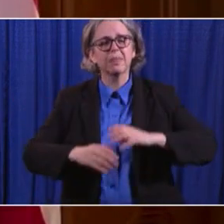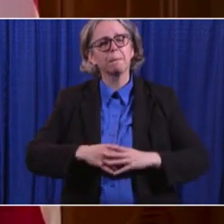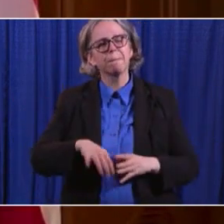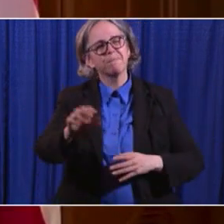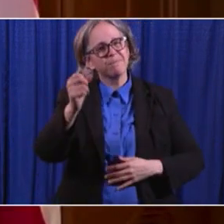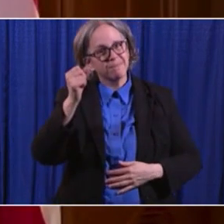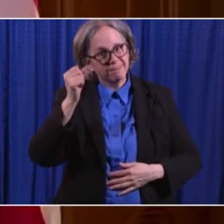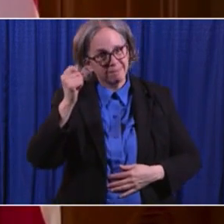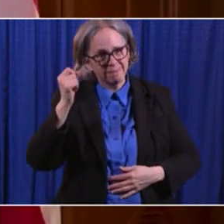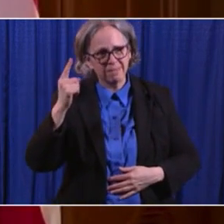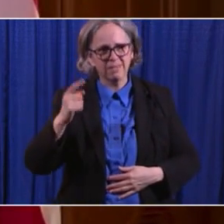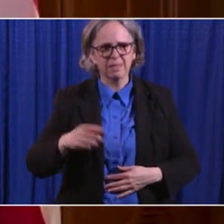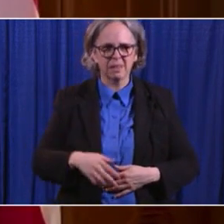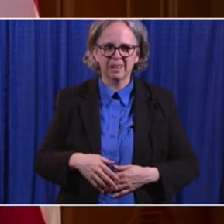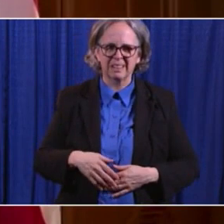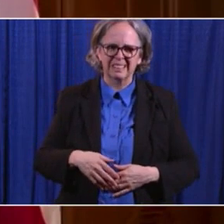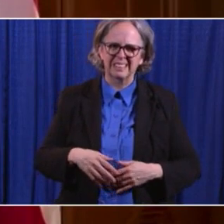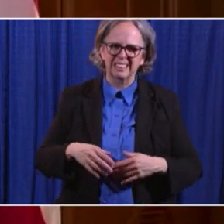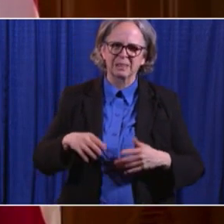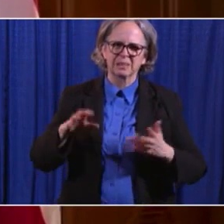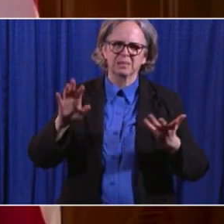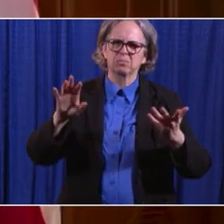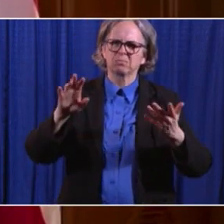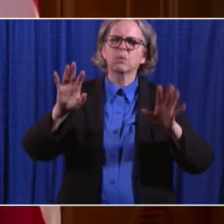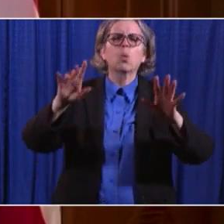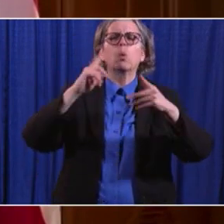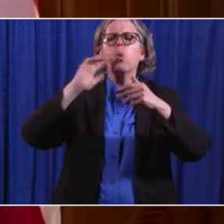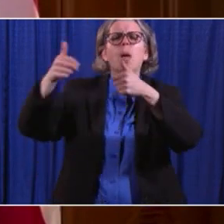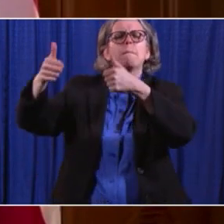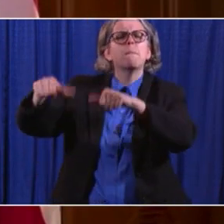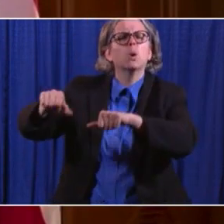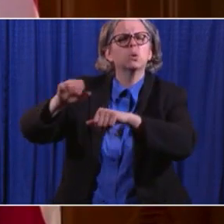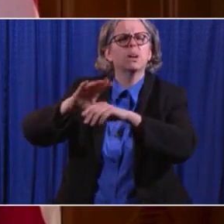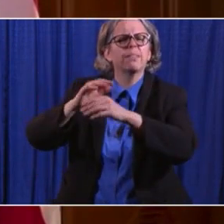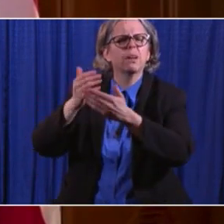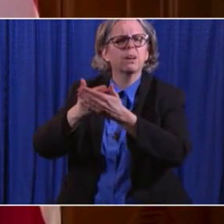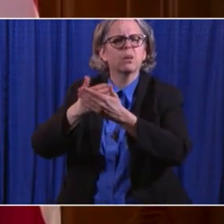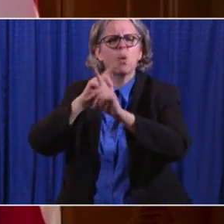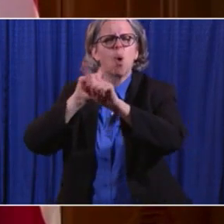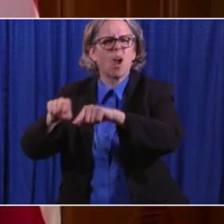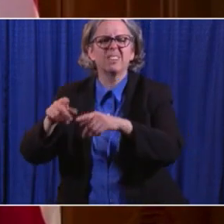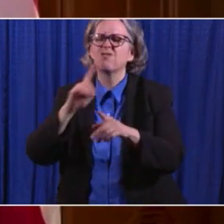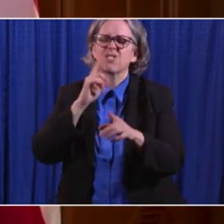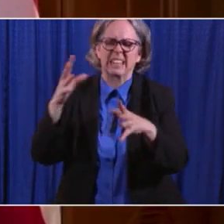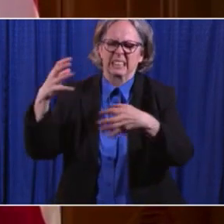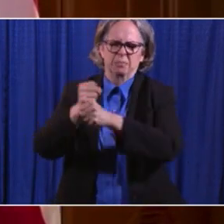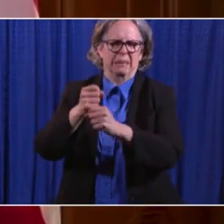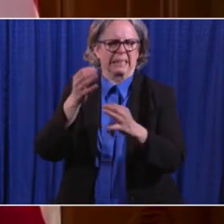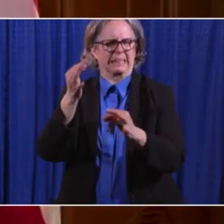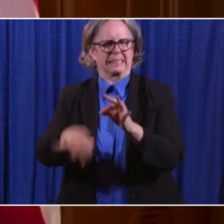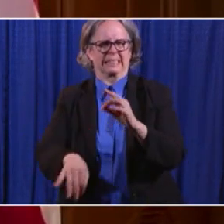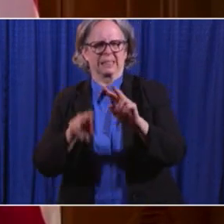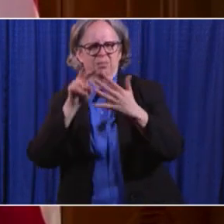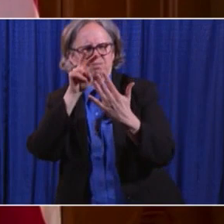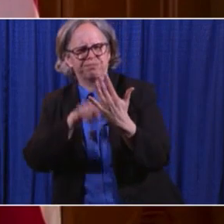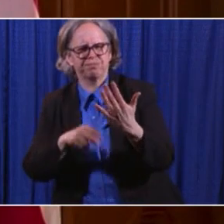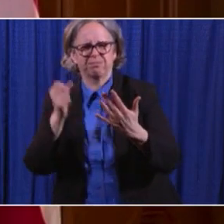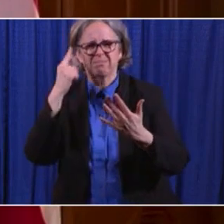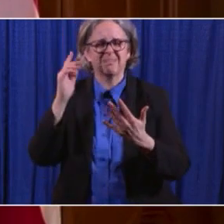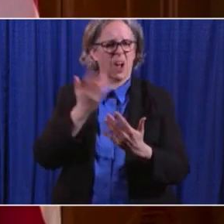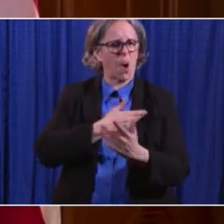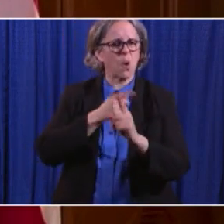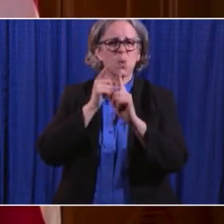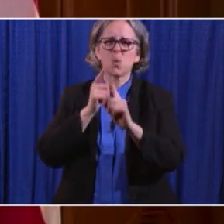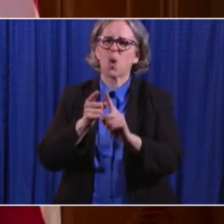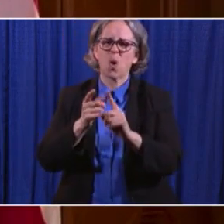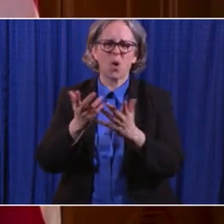orders, it's basic. It's really back to basics. We want to make this as simple as we can, with the real emphasis on